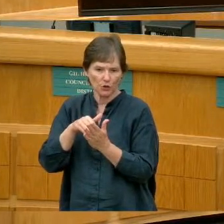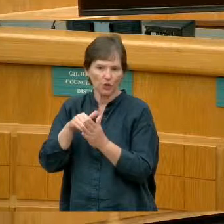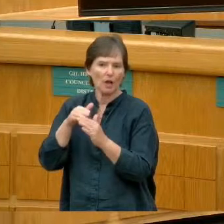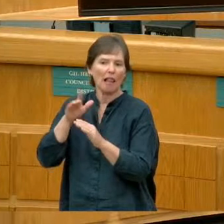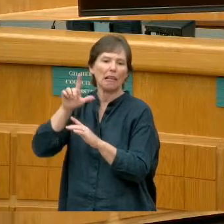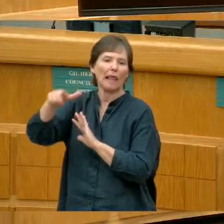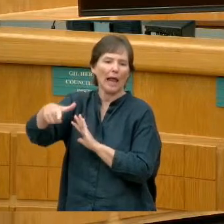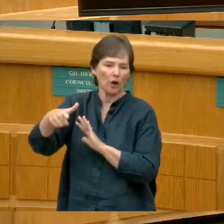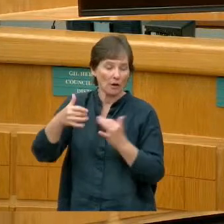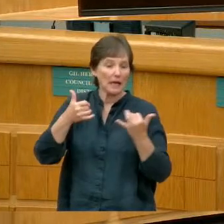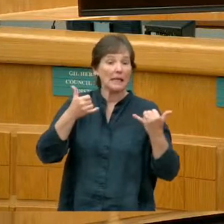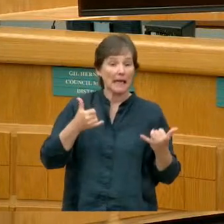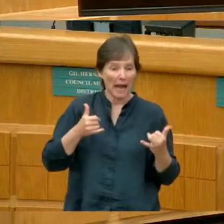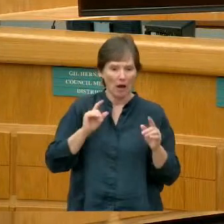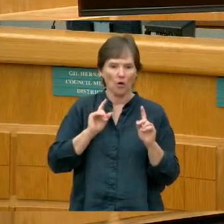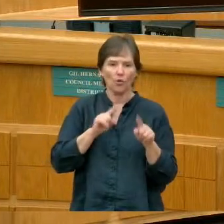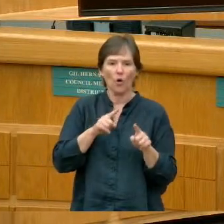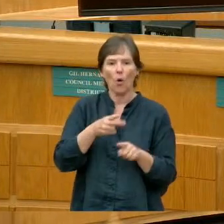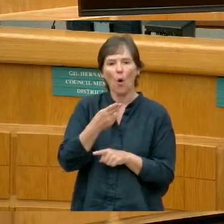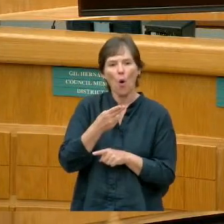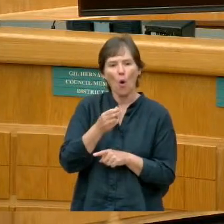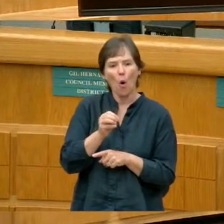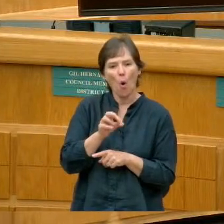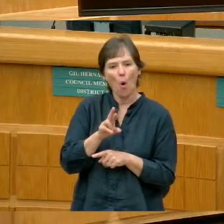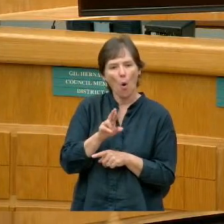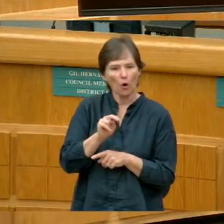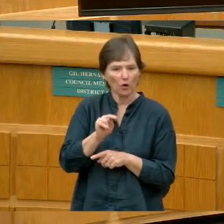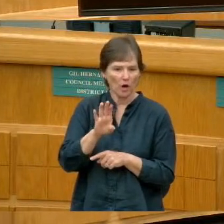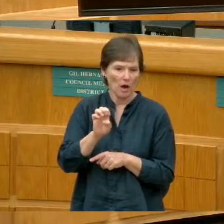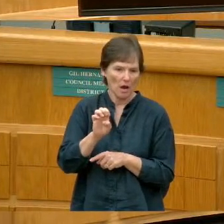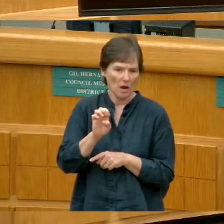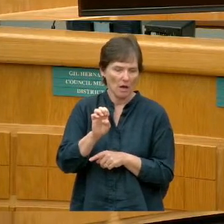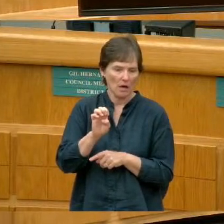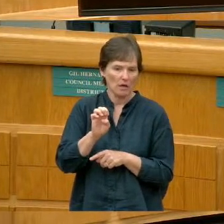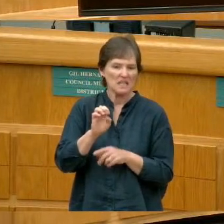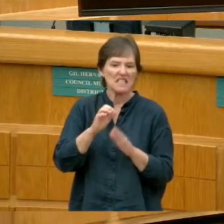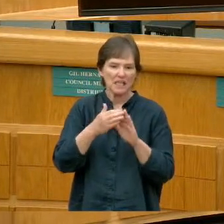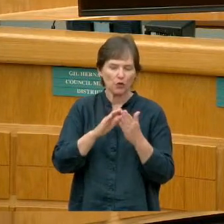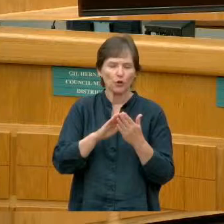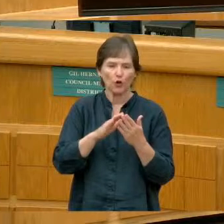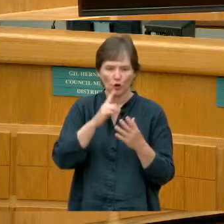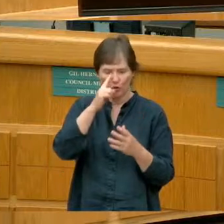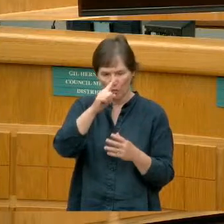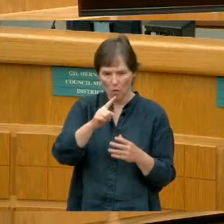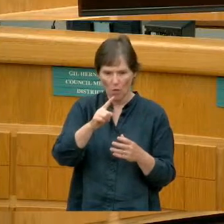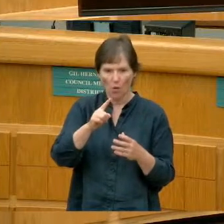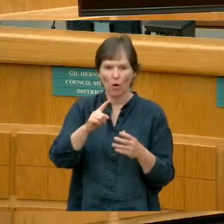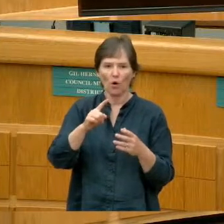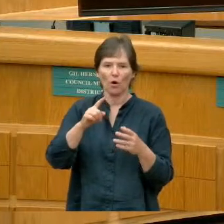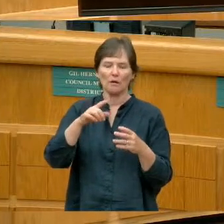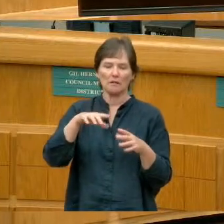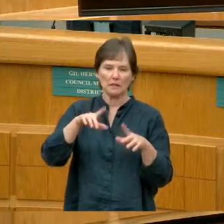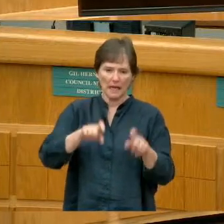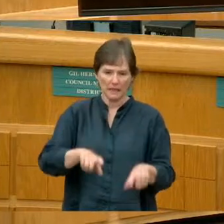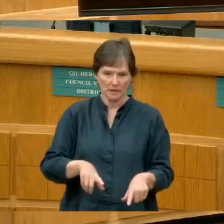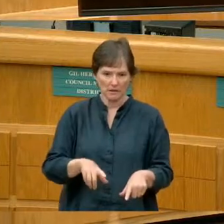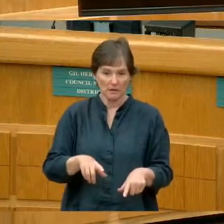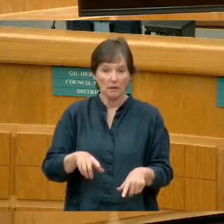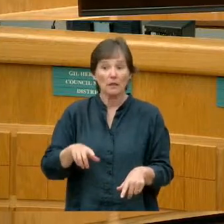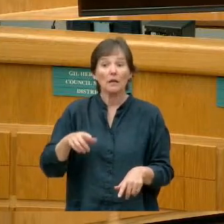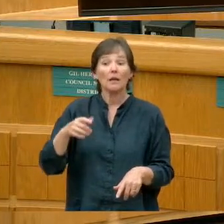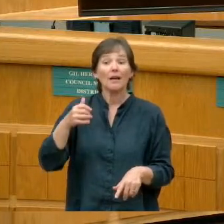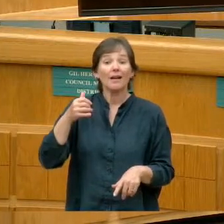where the health facility is. And so if you want to get on that list, you want to call the 826-7200